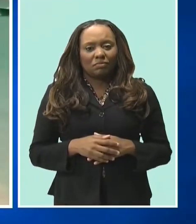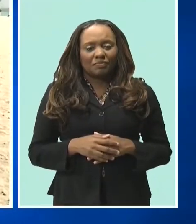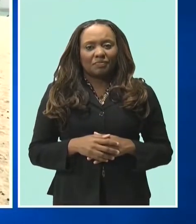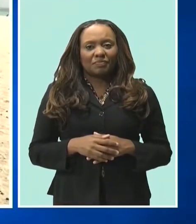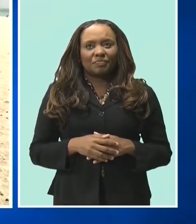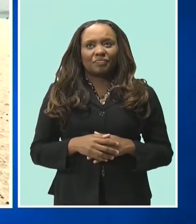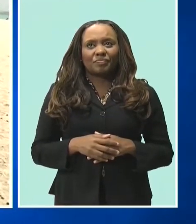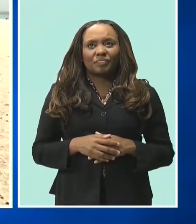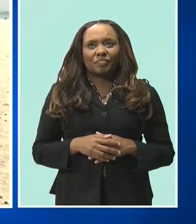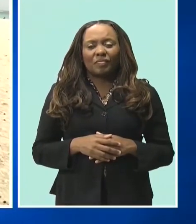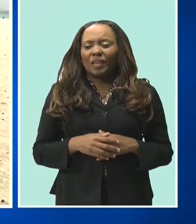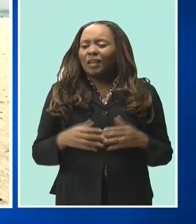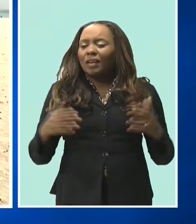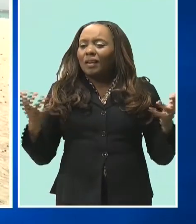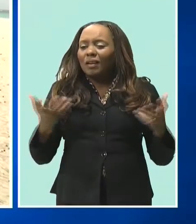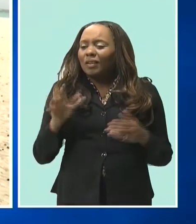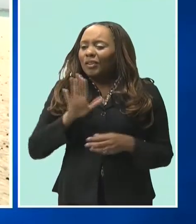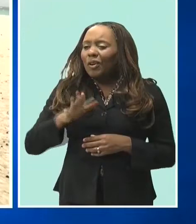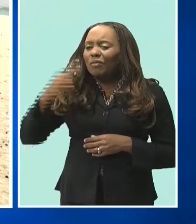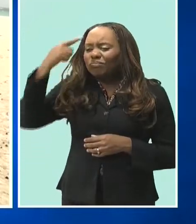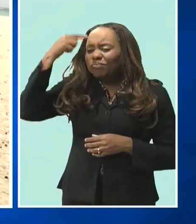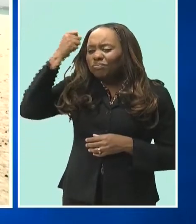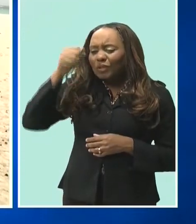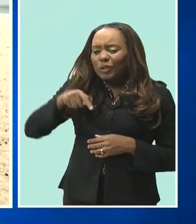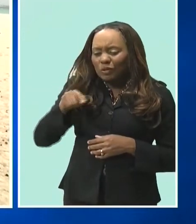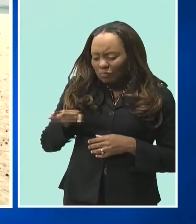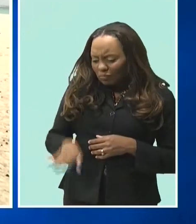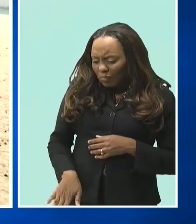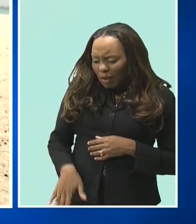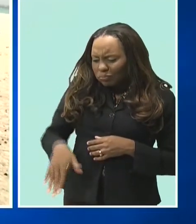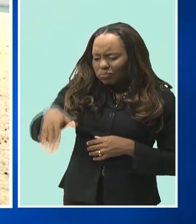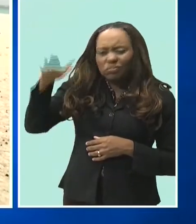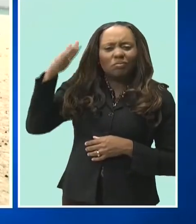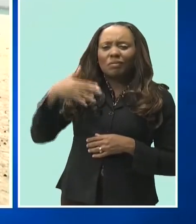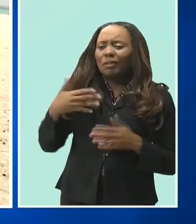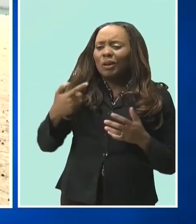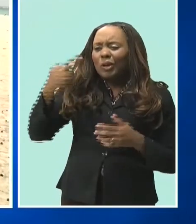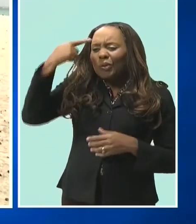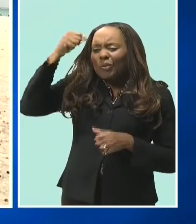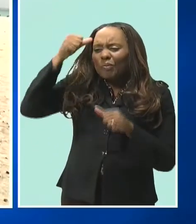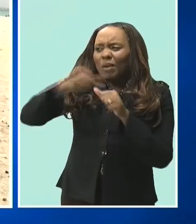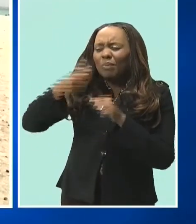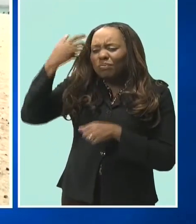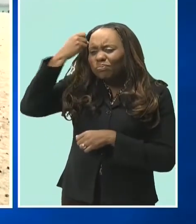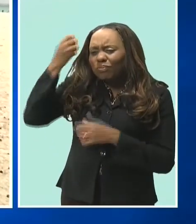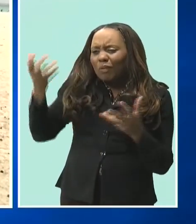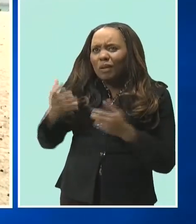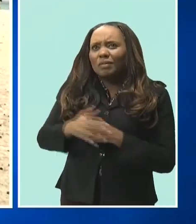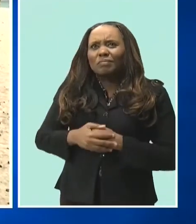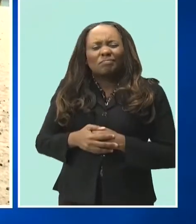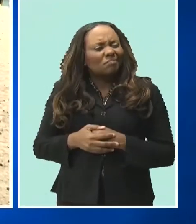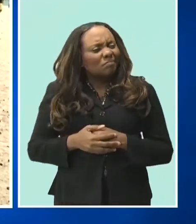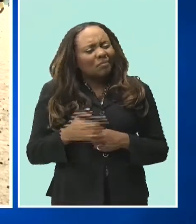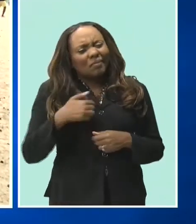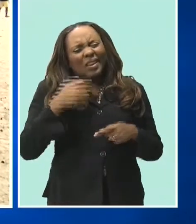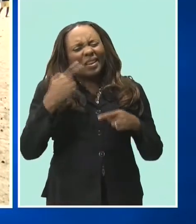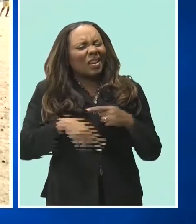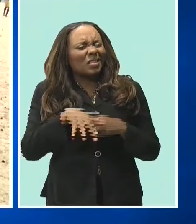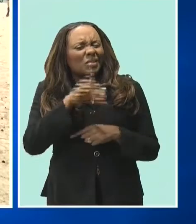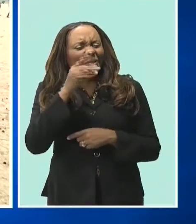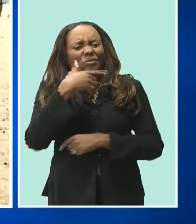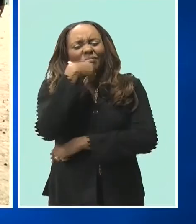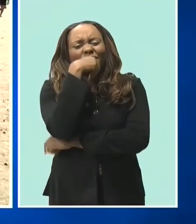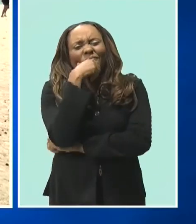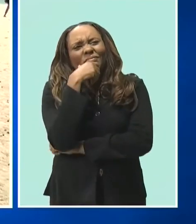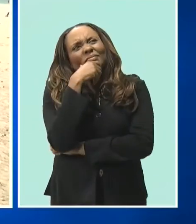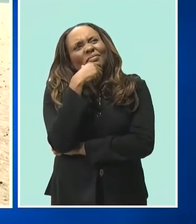Tell me about one of your fondest memories at the beach when you were a child. I don't know. I can't pick one. I